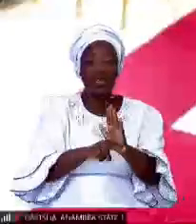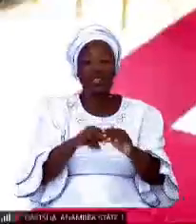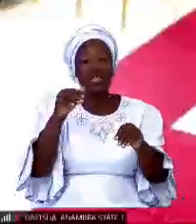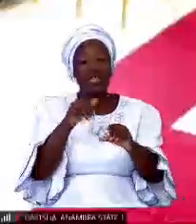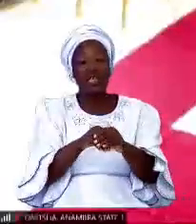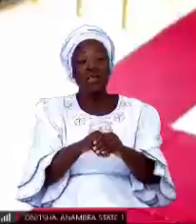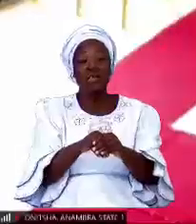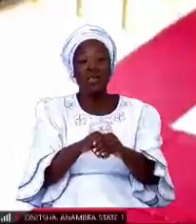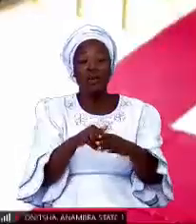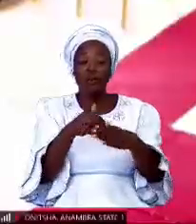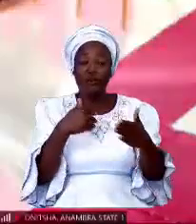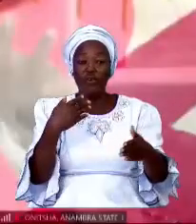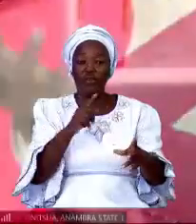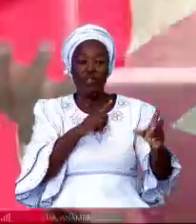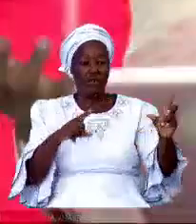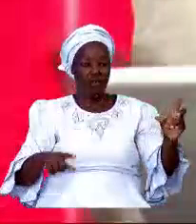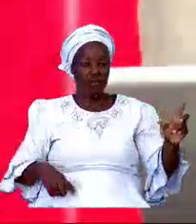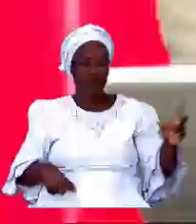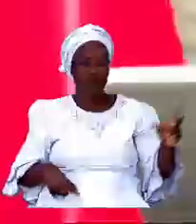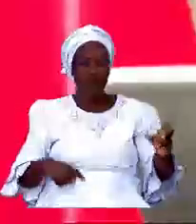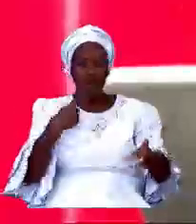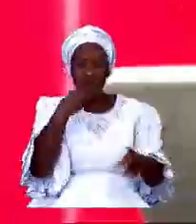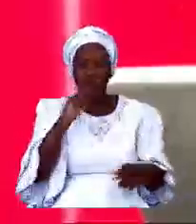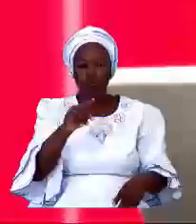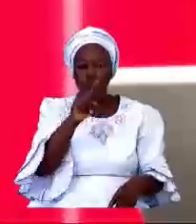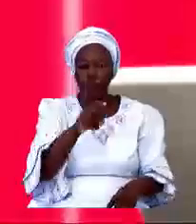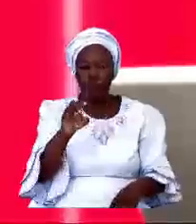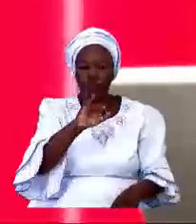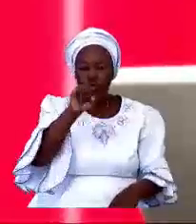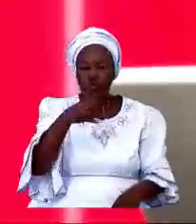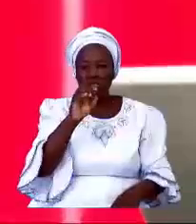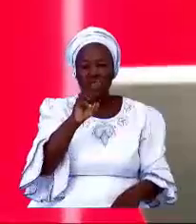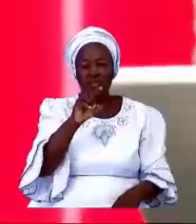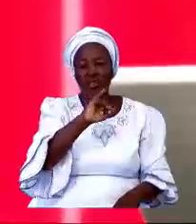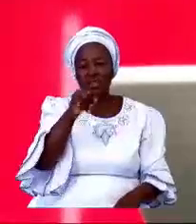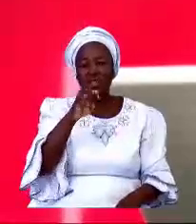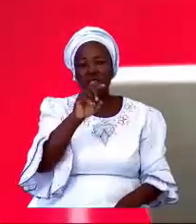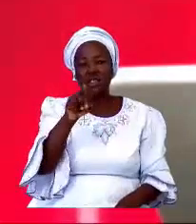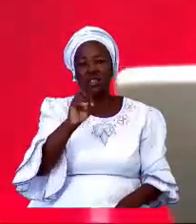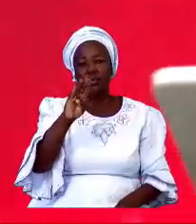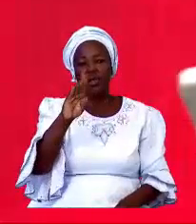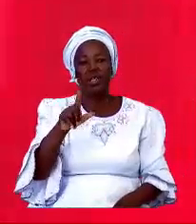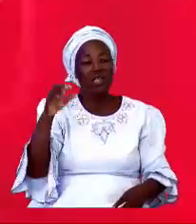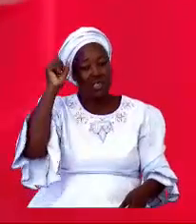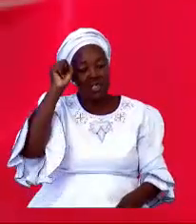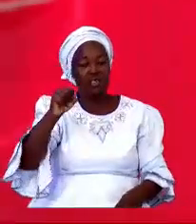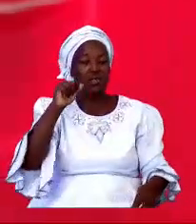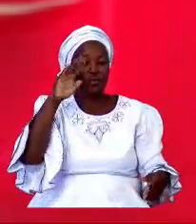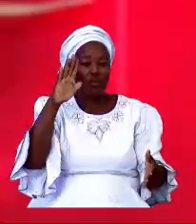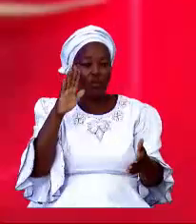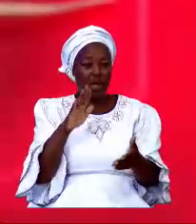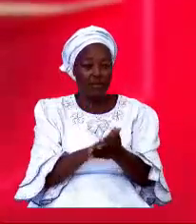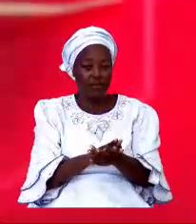himself to work wickedness in the sight of the Lord, whom Jezebel,